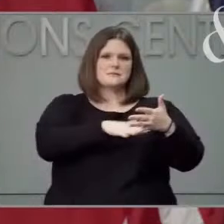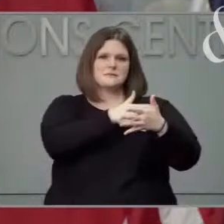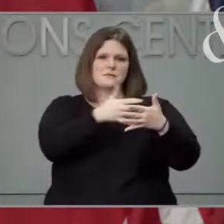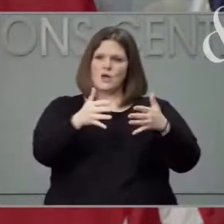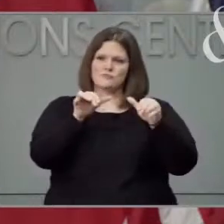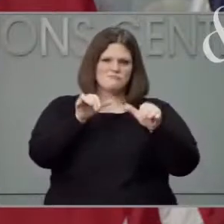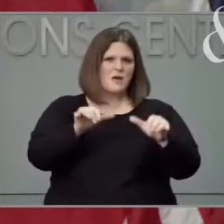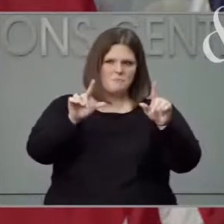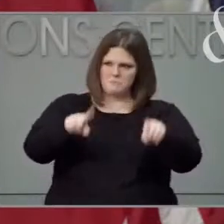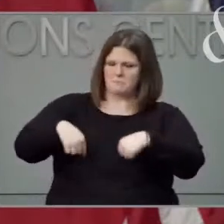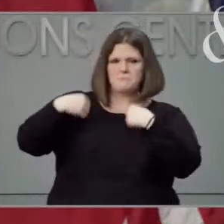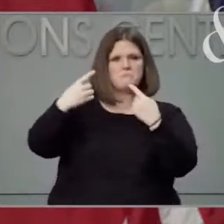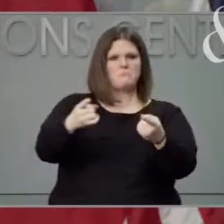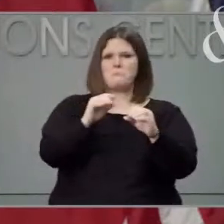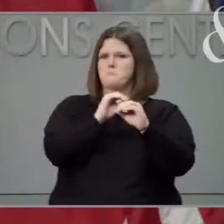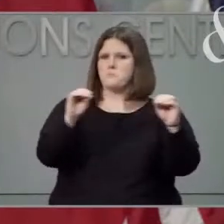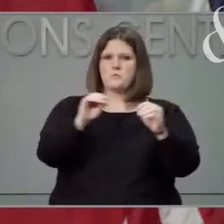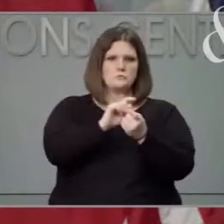long time.